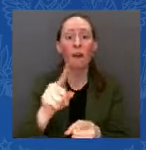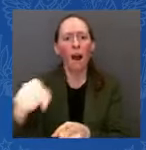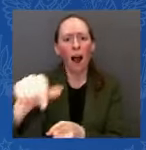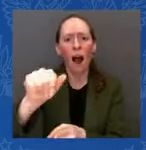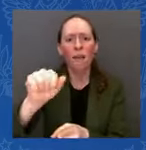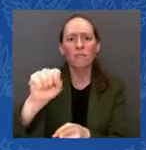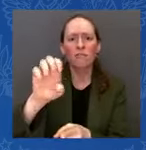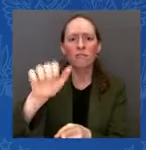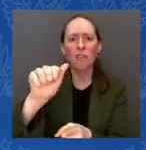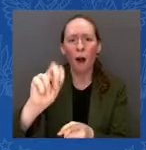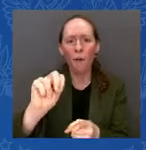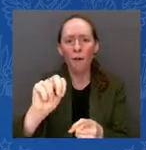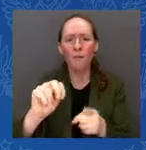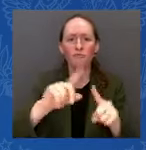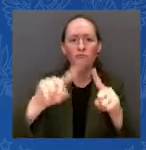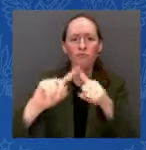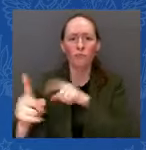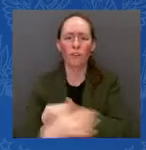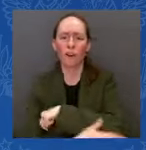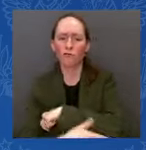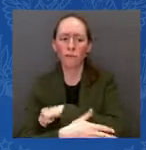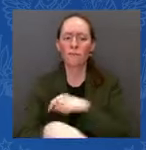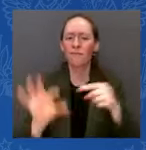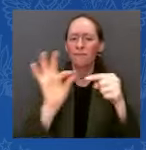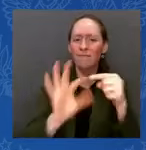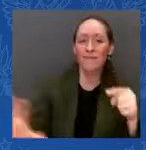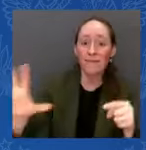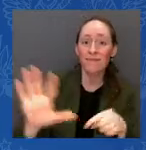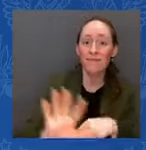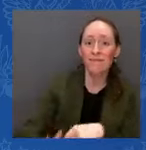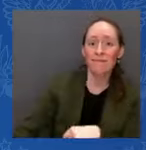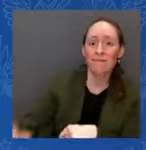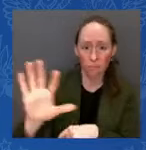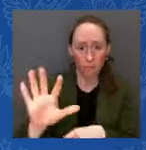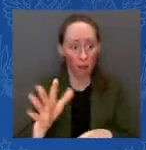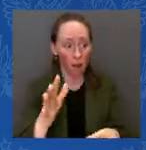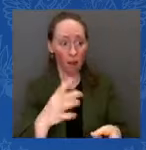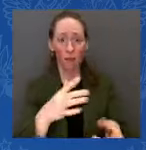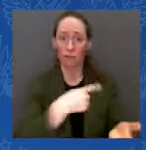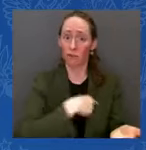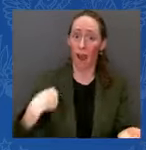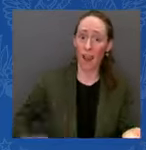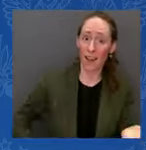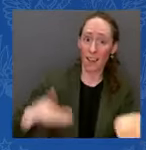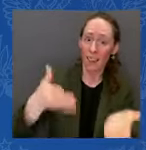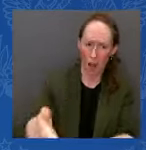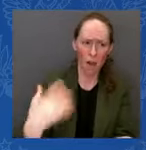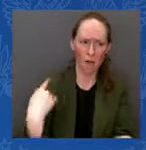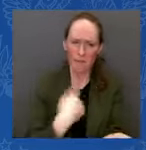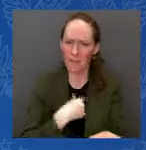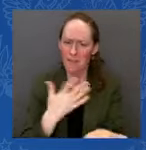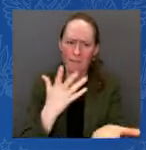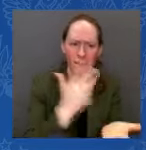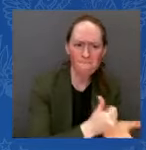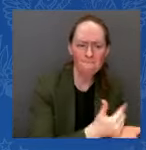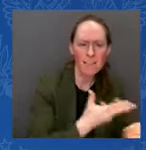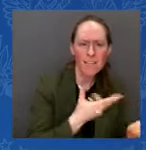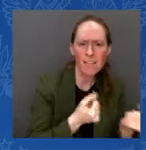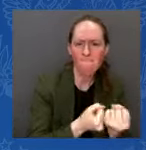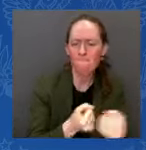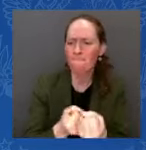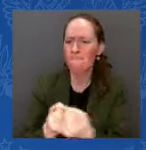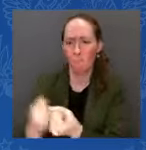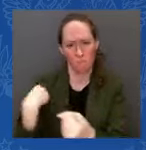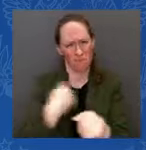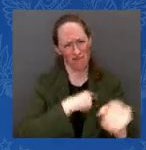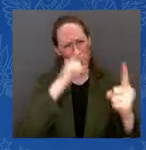to the entire world. We've kept the sea lanes and skies open and navigable for all. We've upheld basic rules of the